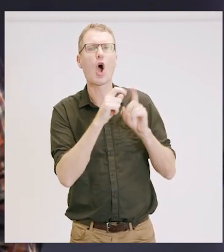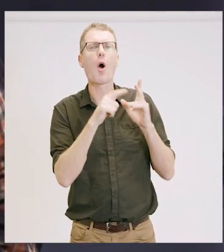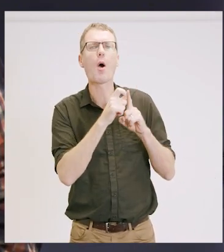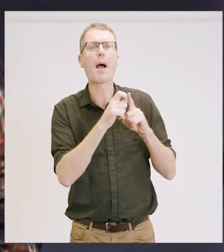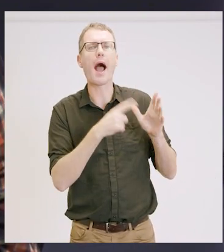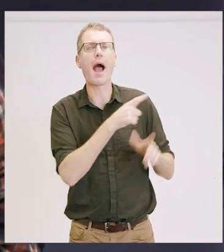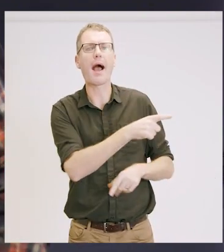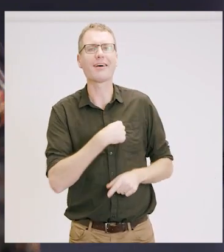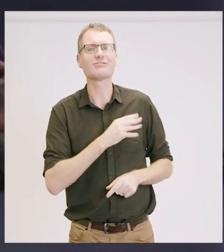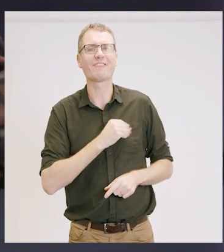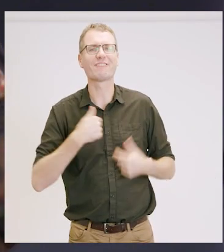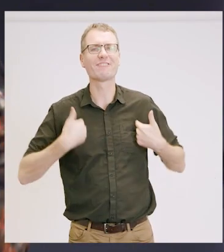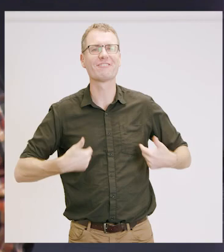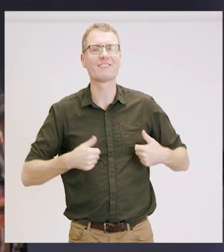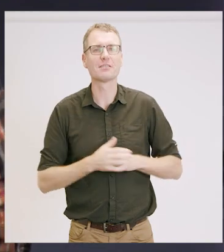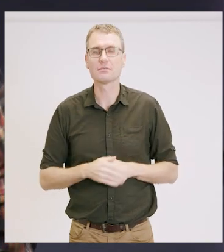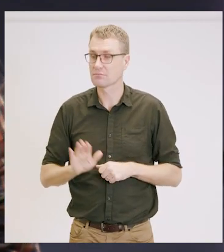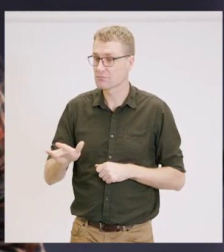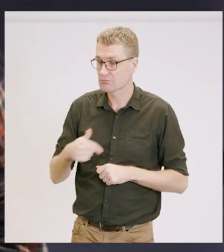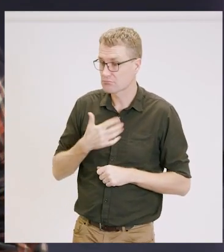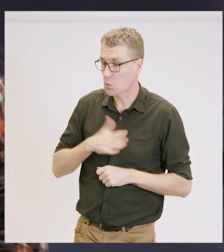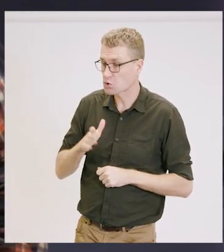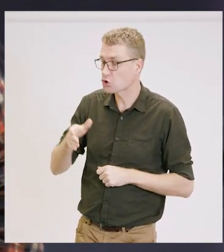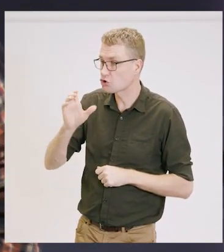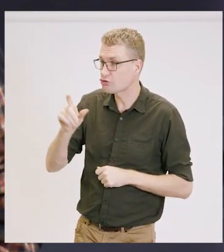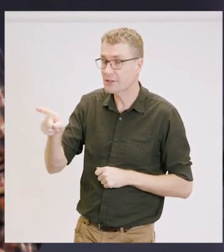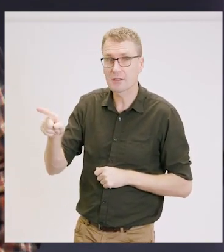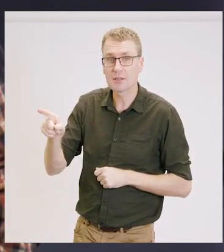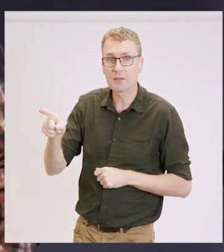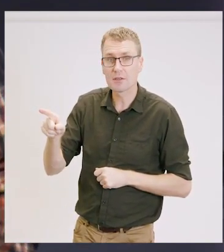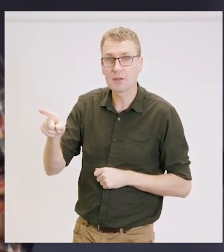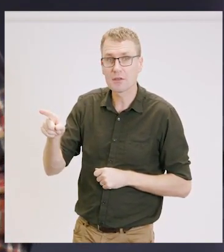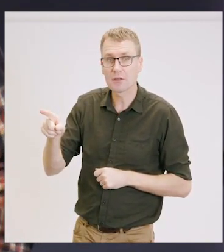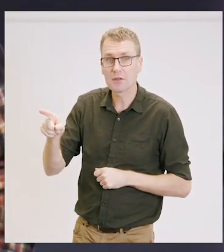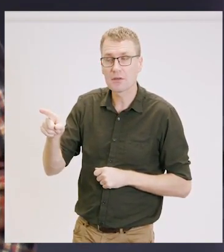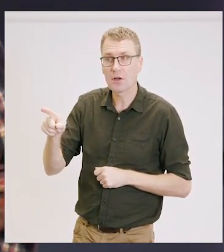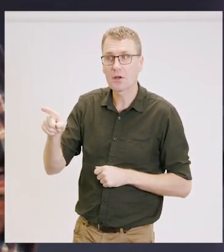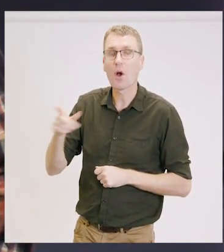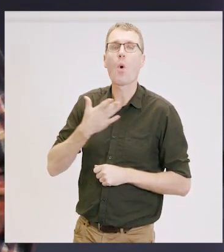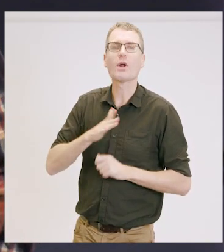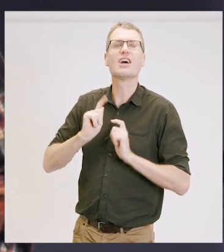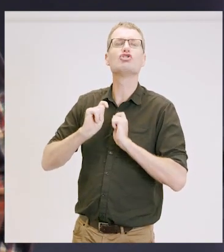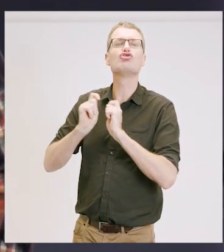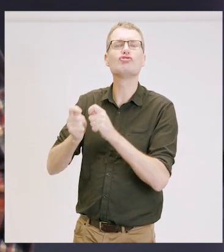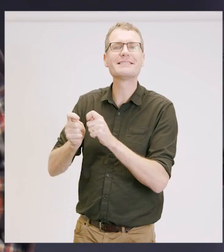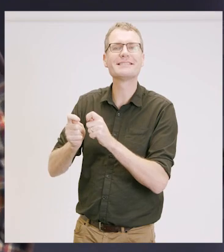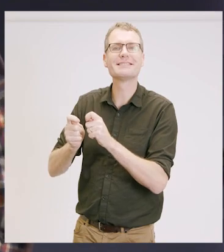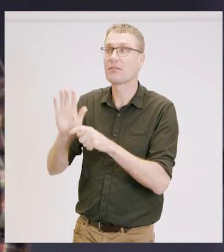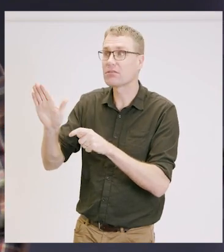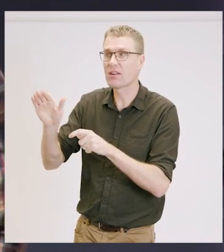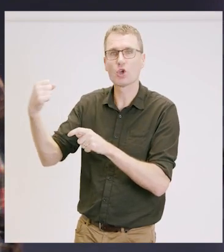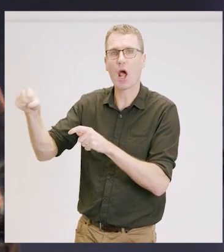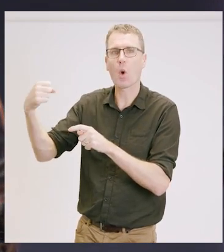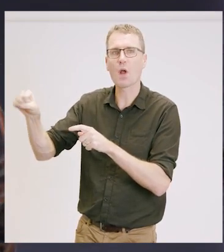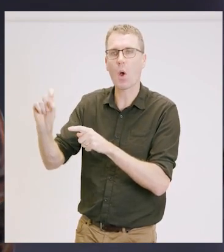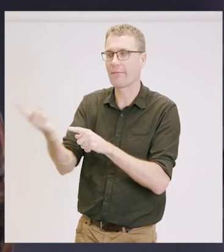Papa. You know, Papa's the weak link, you know. Or he asks if he can have a treat, and they say, no, you've already had enough today. So he comes up and whispers in